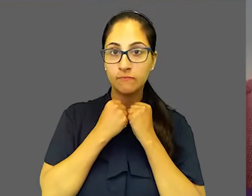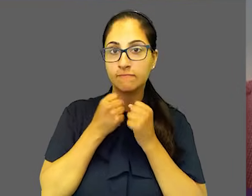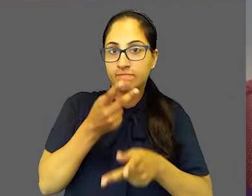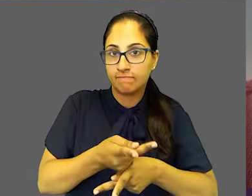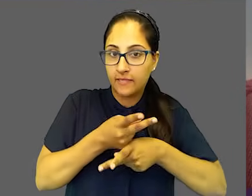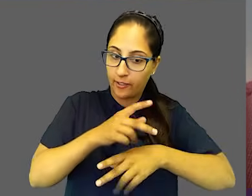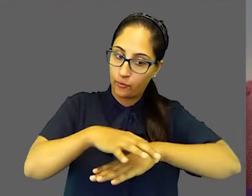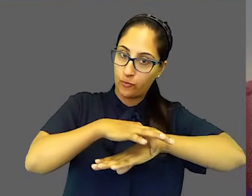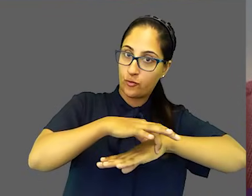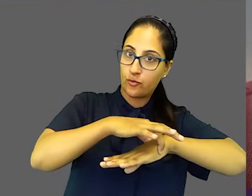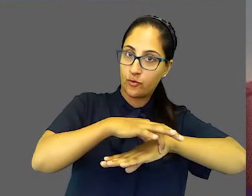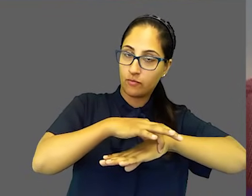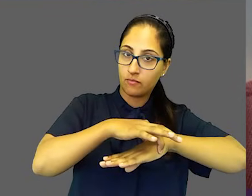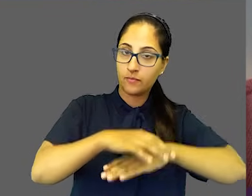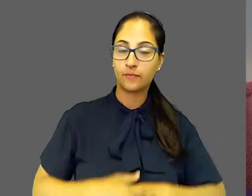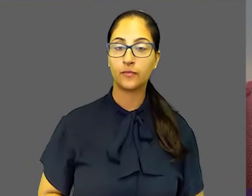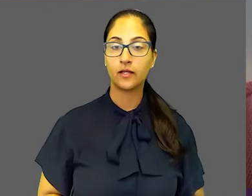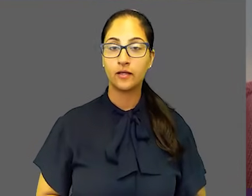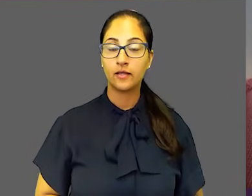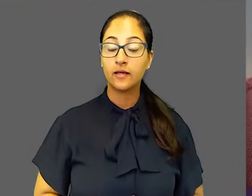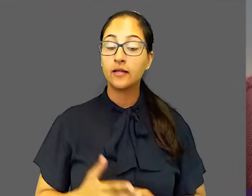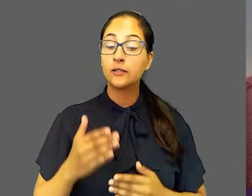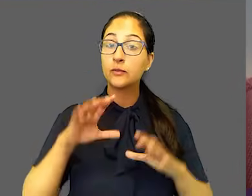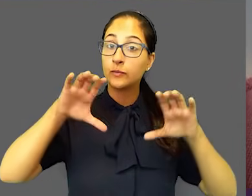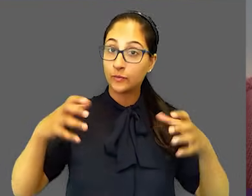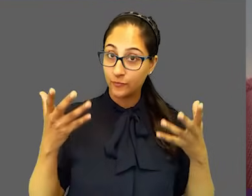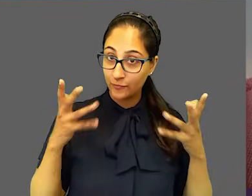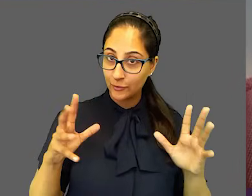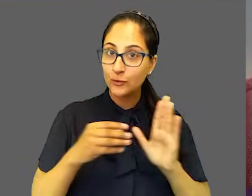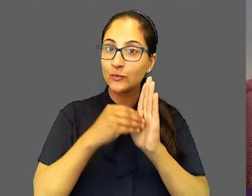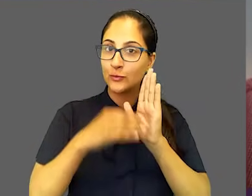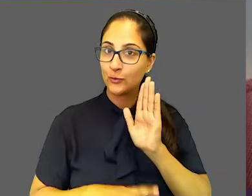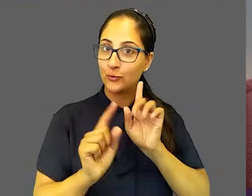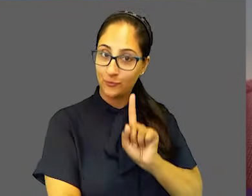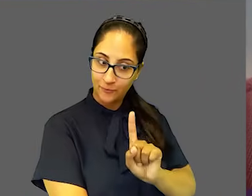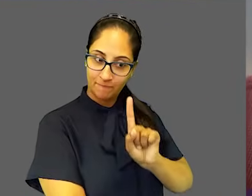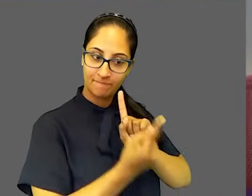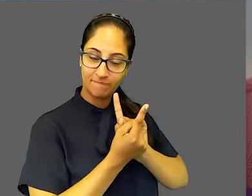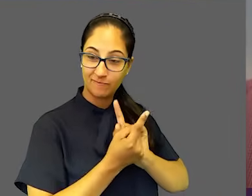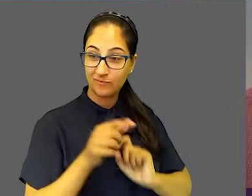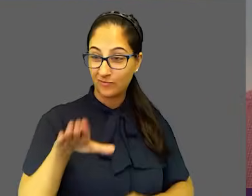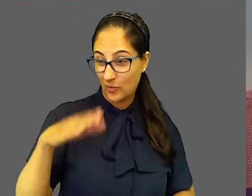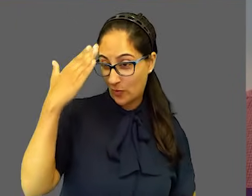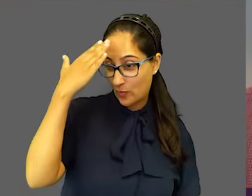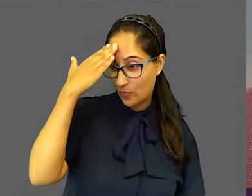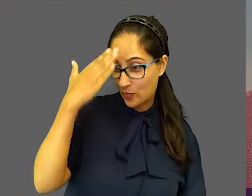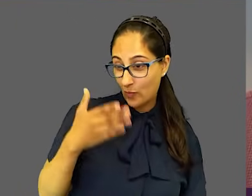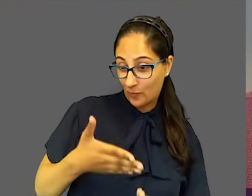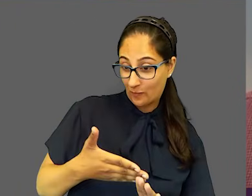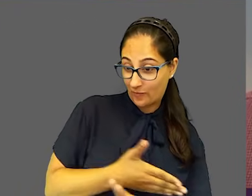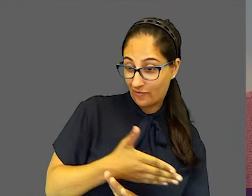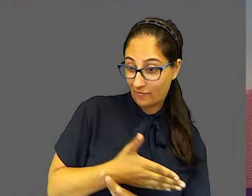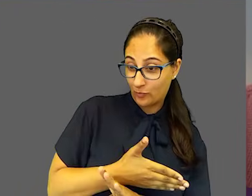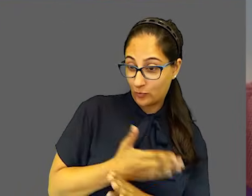and she said, Mr. Ali, before this class, I was debating if I should be an Ismaili or if I should be an